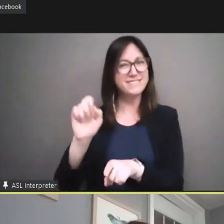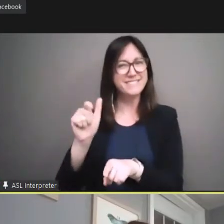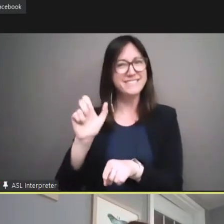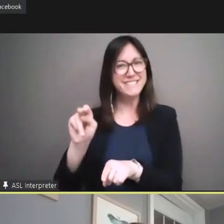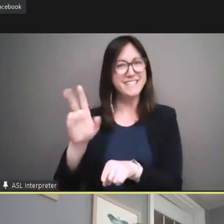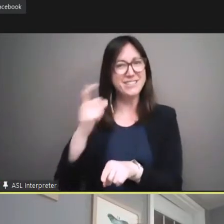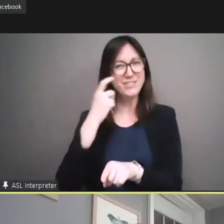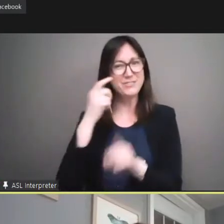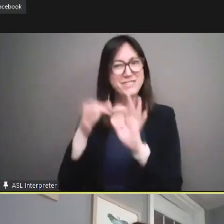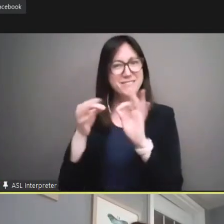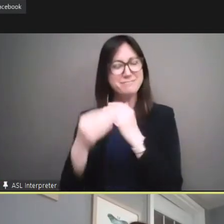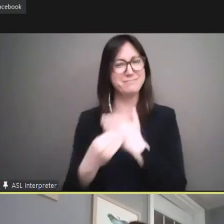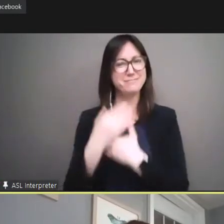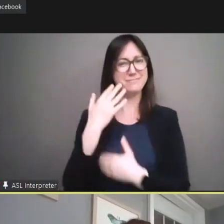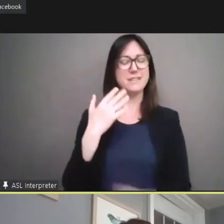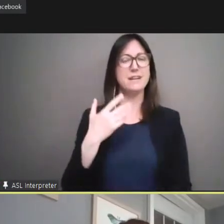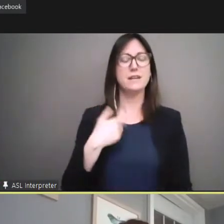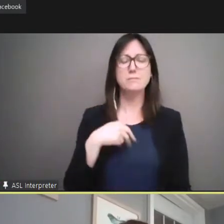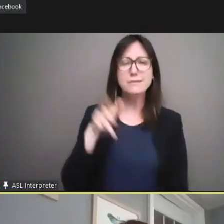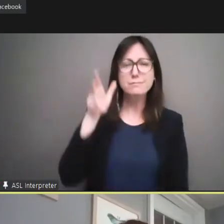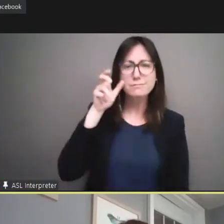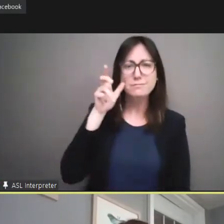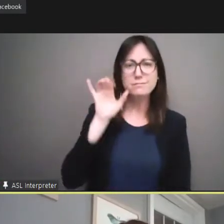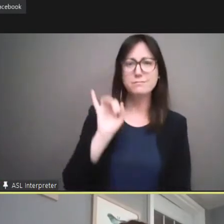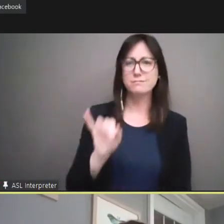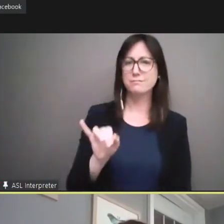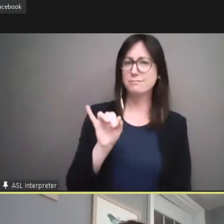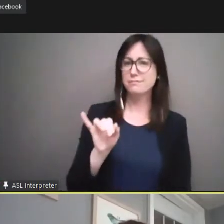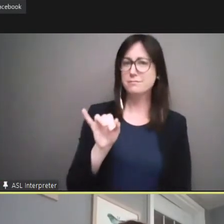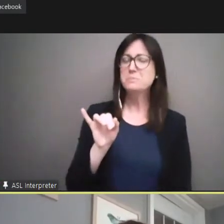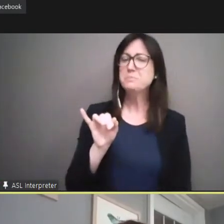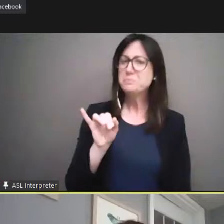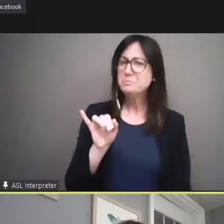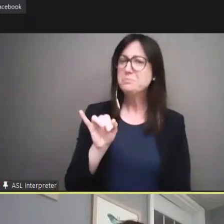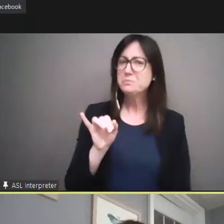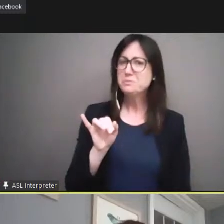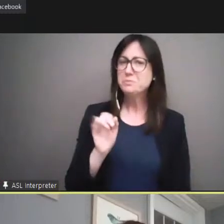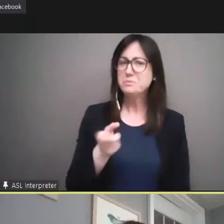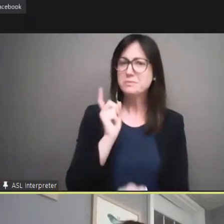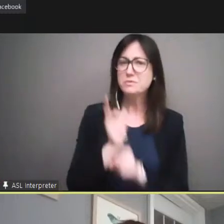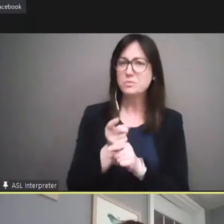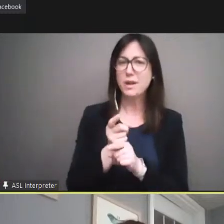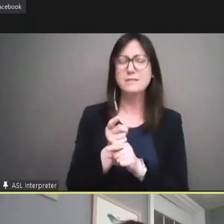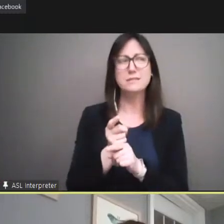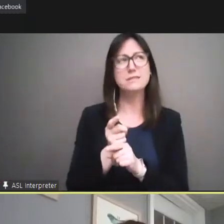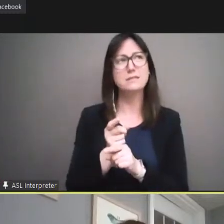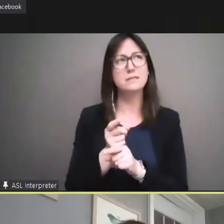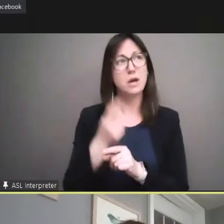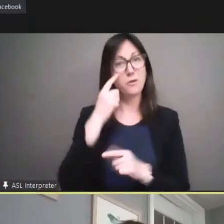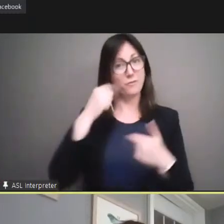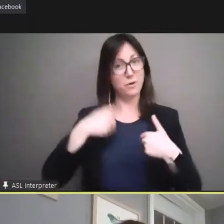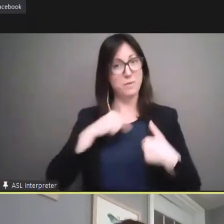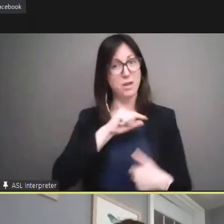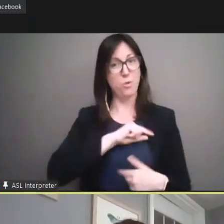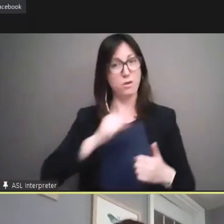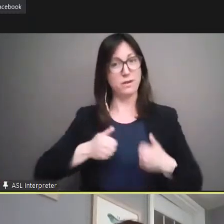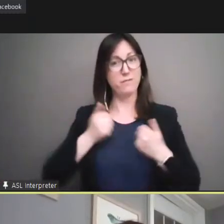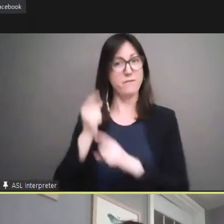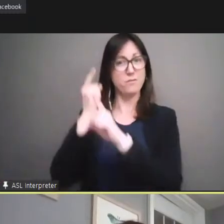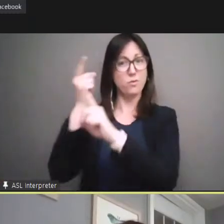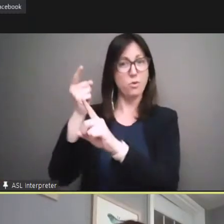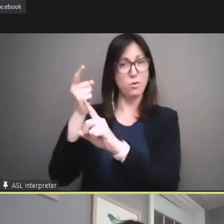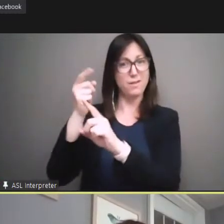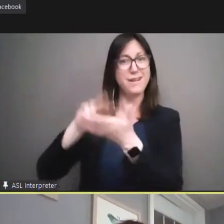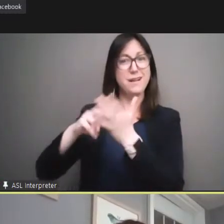like there was a piece, I was listening to you, and I feel like part of the quality of life that I want to achieve is leaving a good legacy